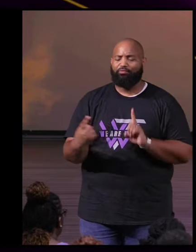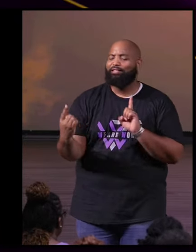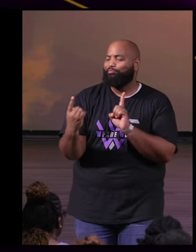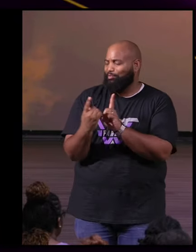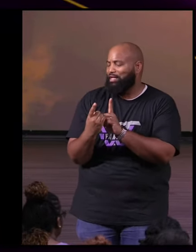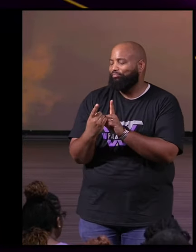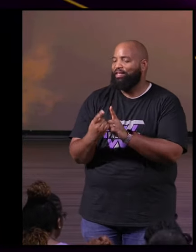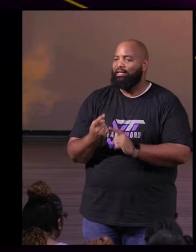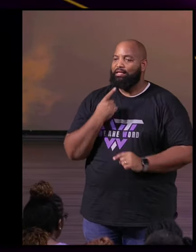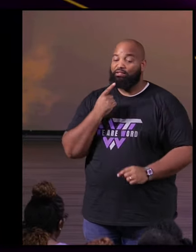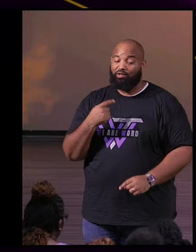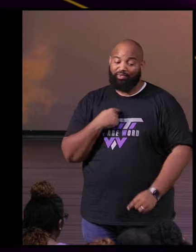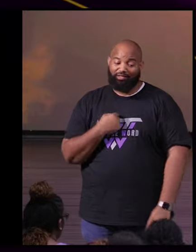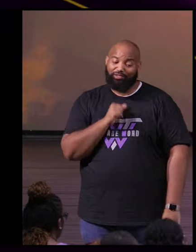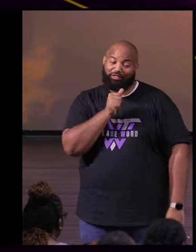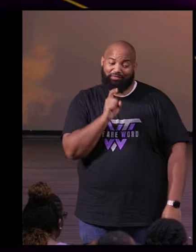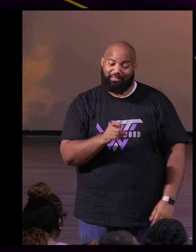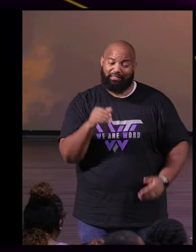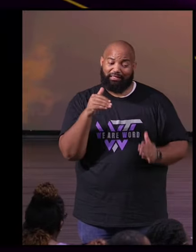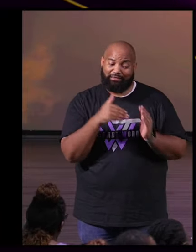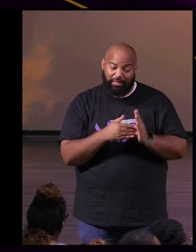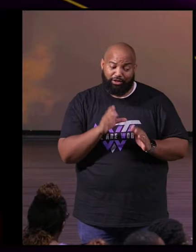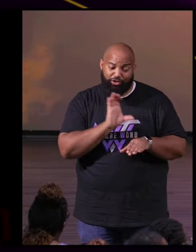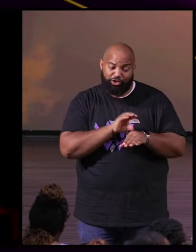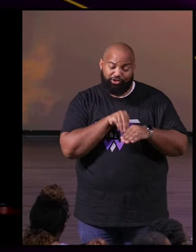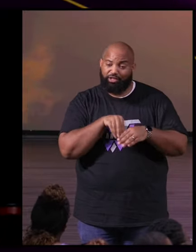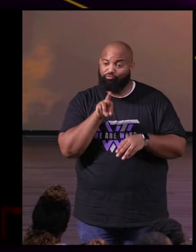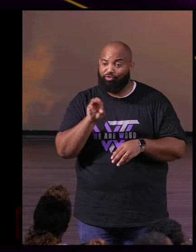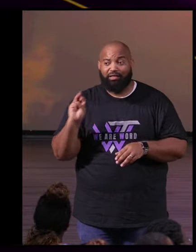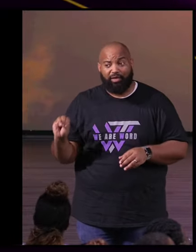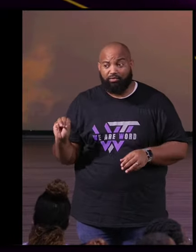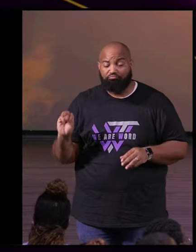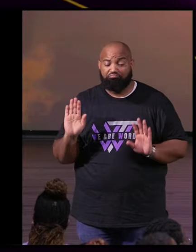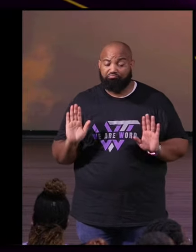and he told me that we didn't need another church in Rocky Mount.